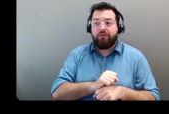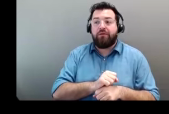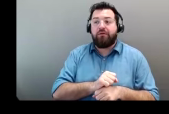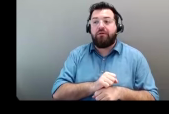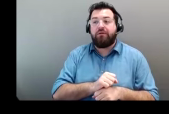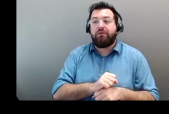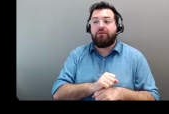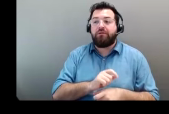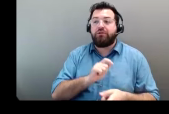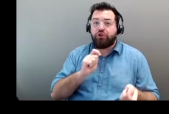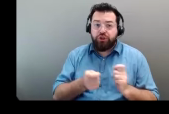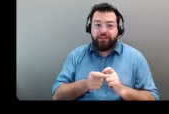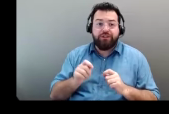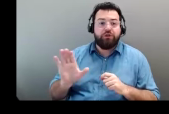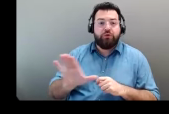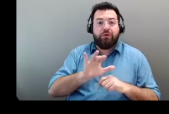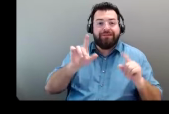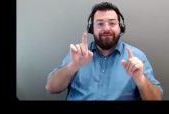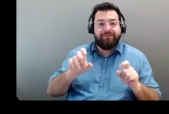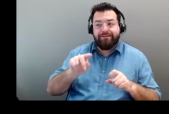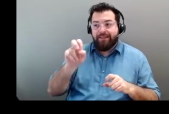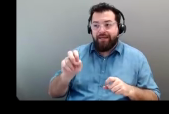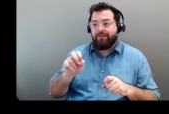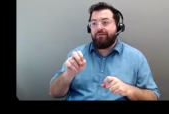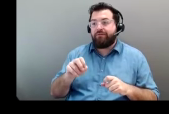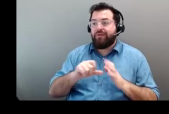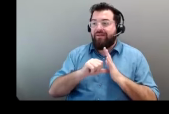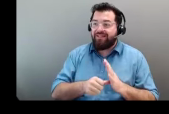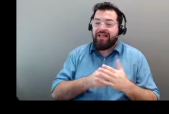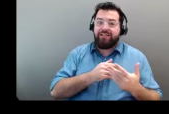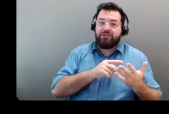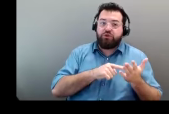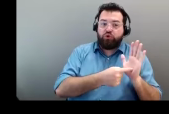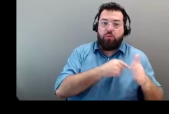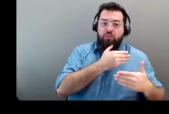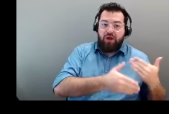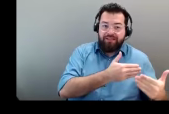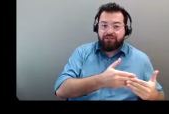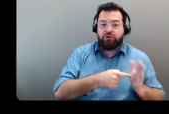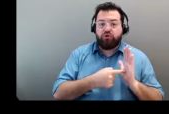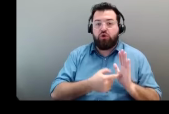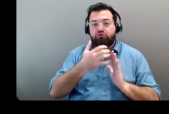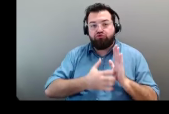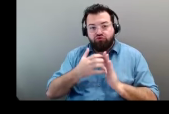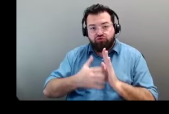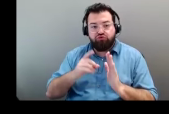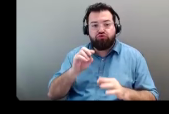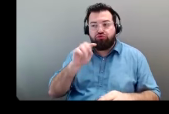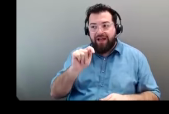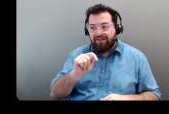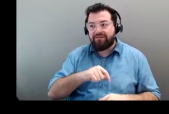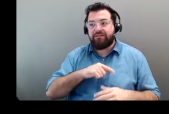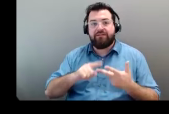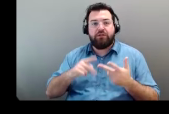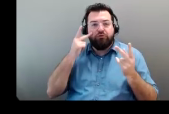process, drafts, and reflections. And this has been shown in a lot of my classes that I've been taking, such